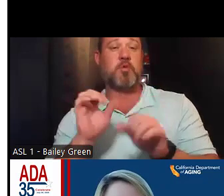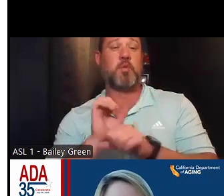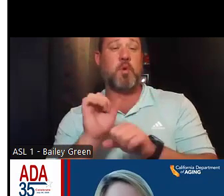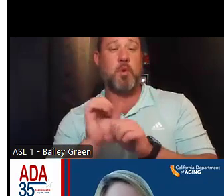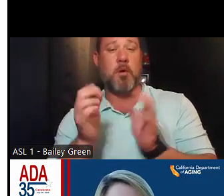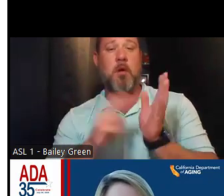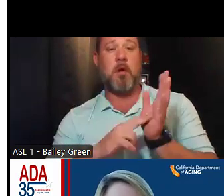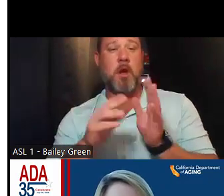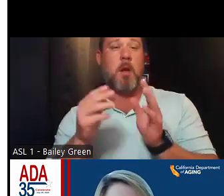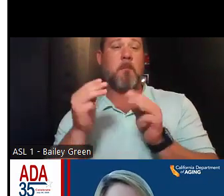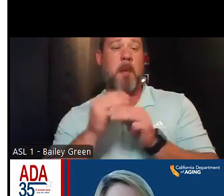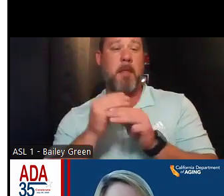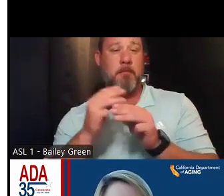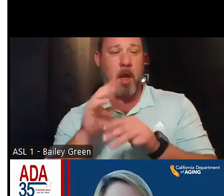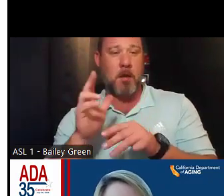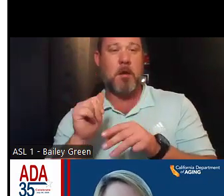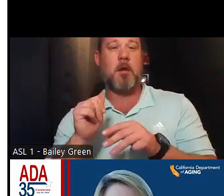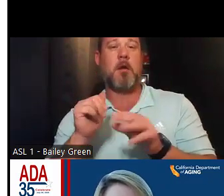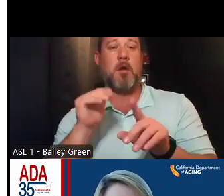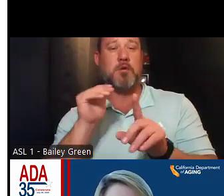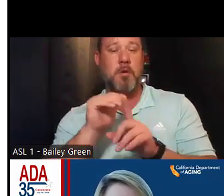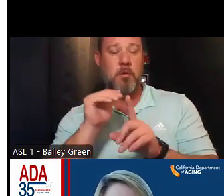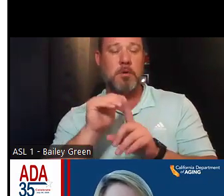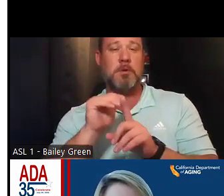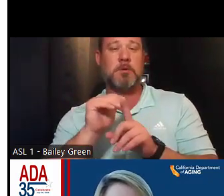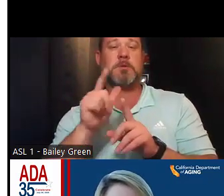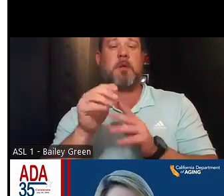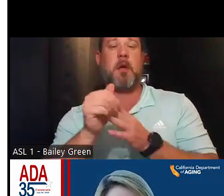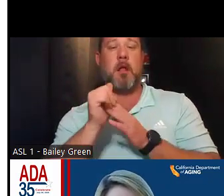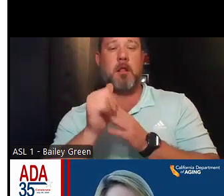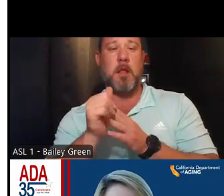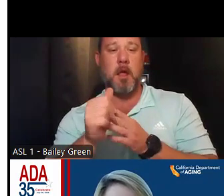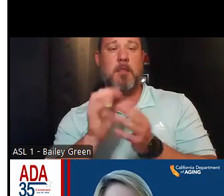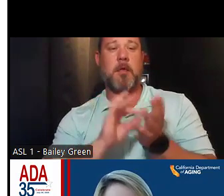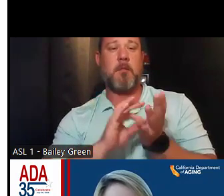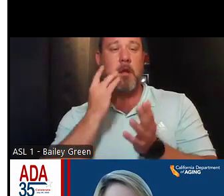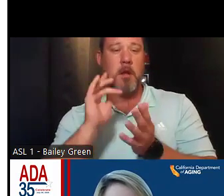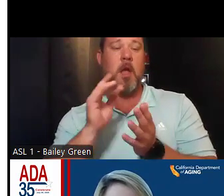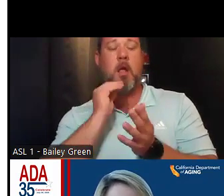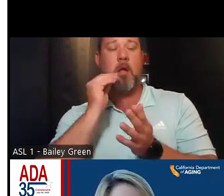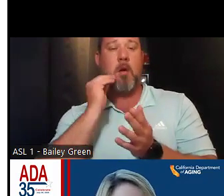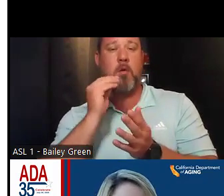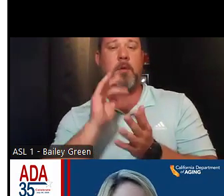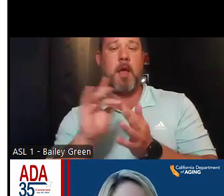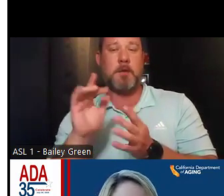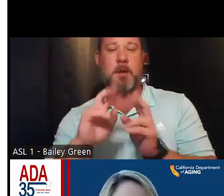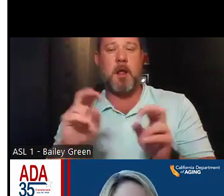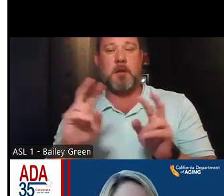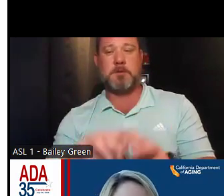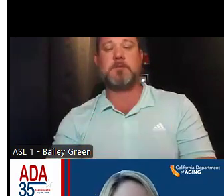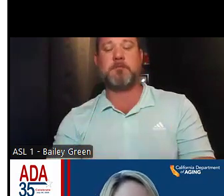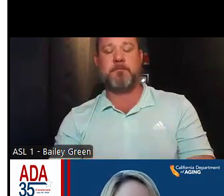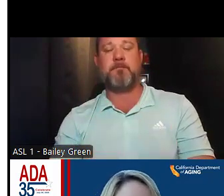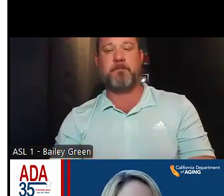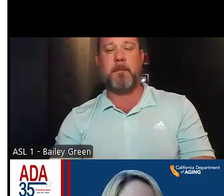contract with Mathematica Consultancy. They also led the Medi-Cal home and community-based services gap analysis, and they